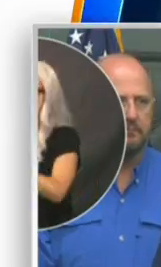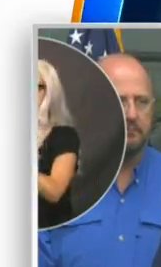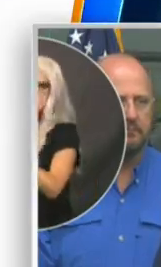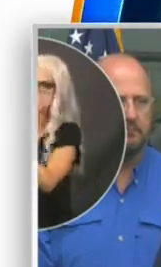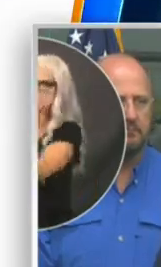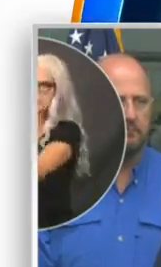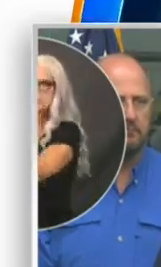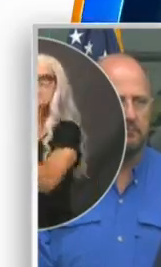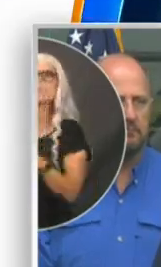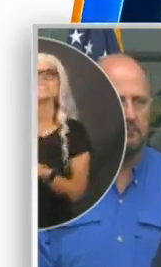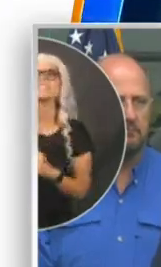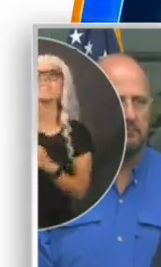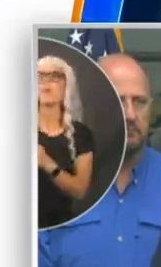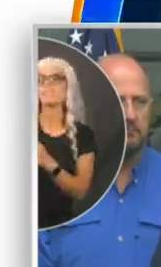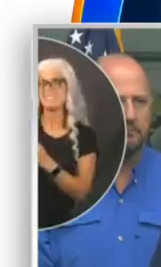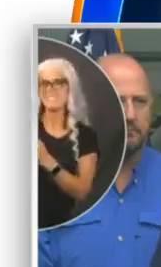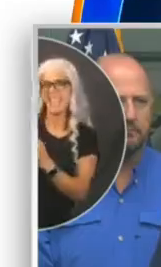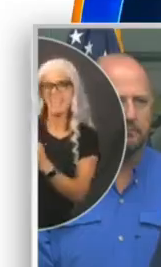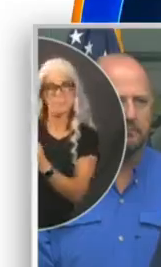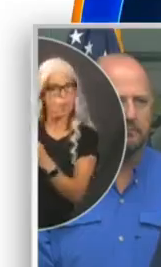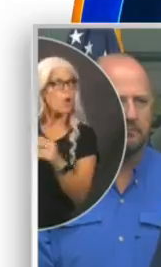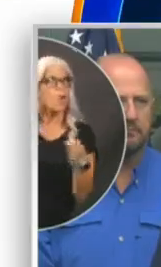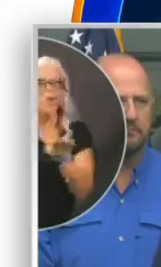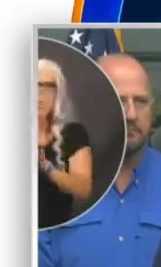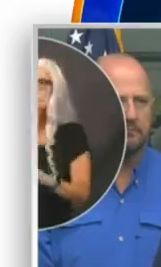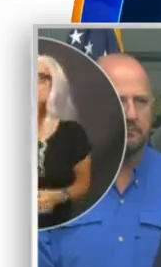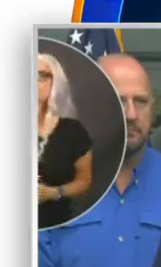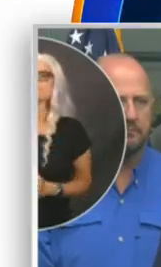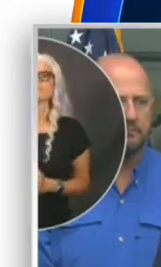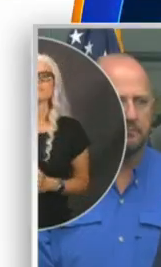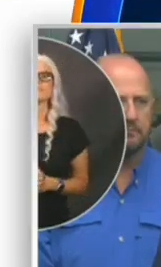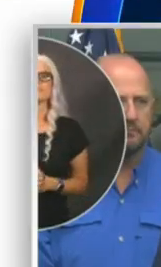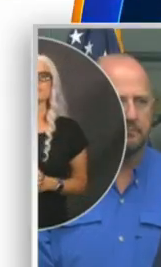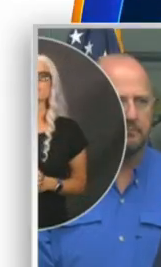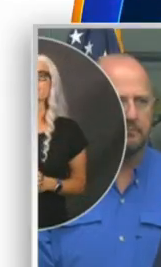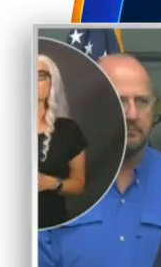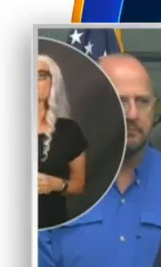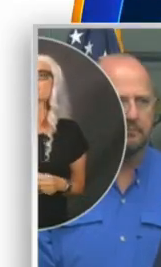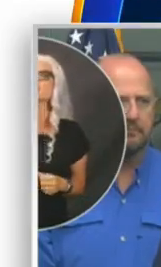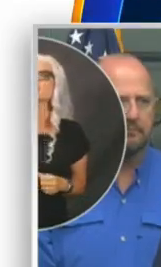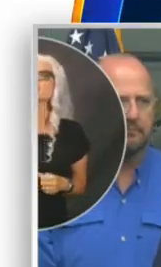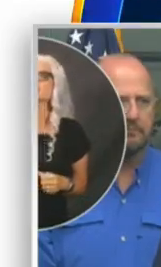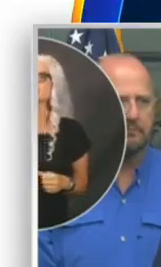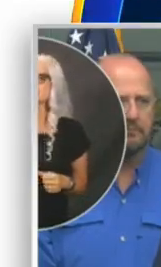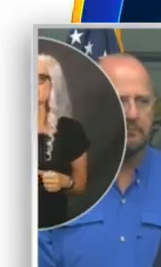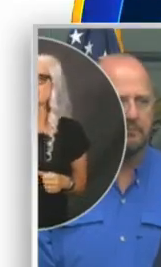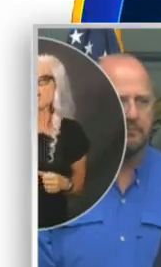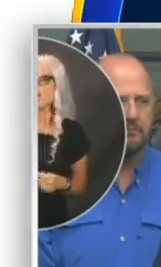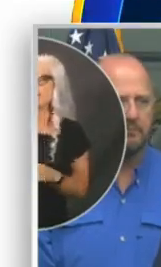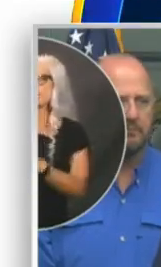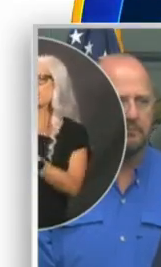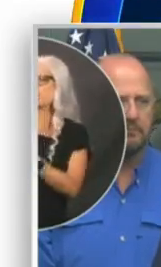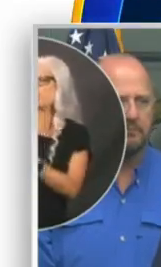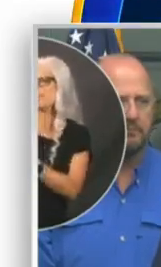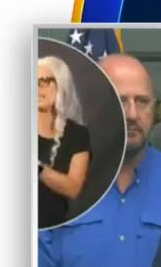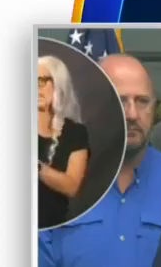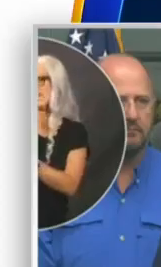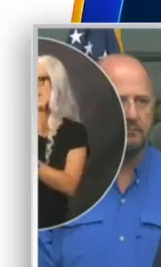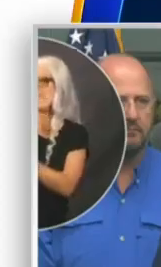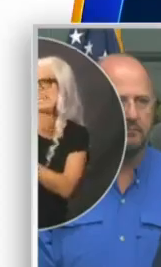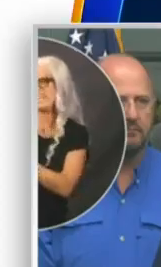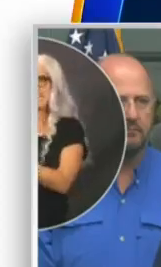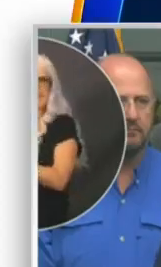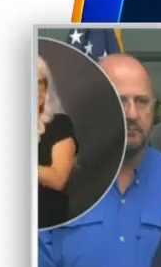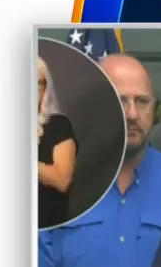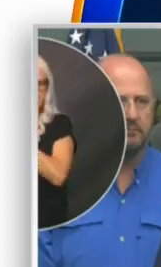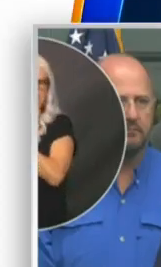and Cortez Road has now been closed, and the John Ringling Causeway has been closed. And that is